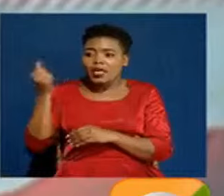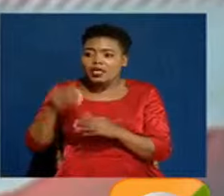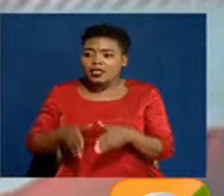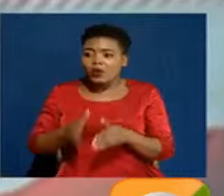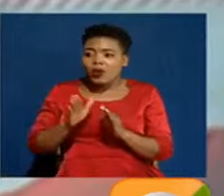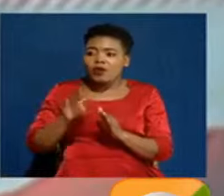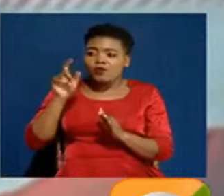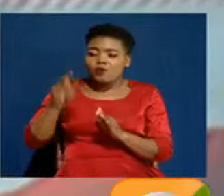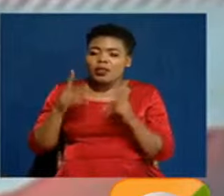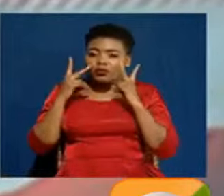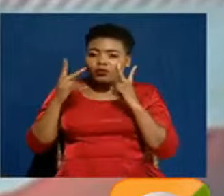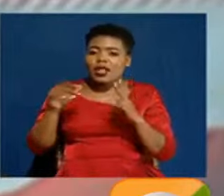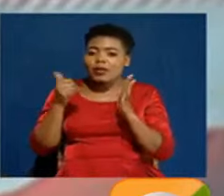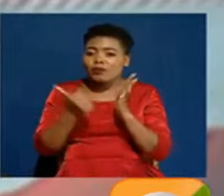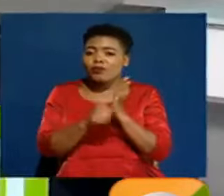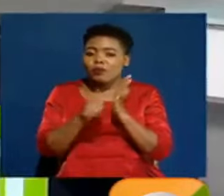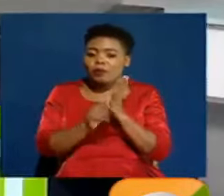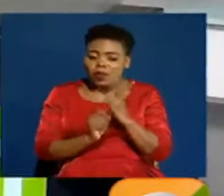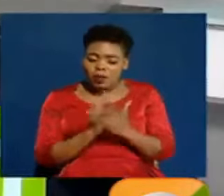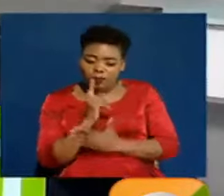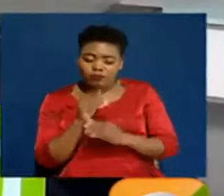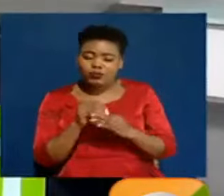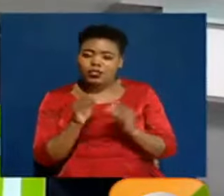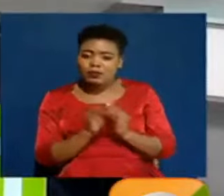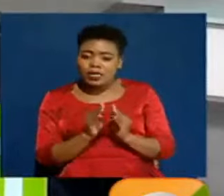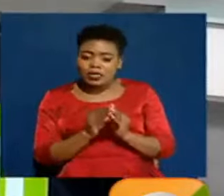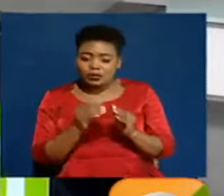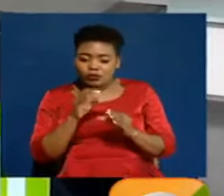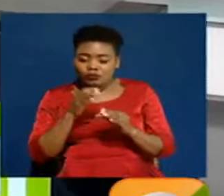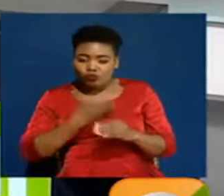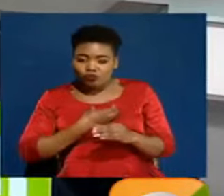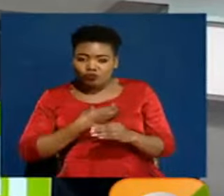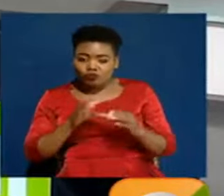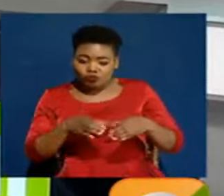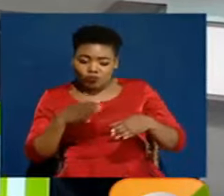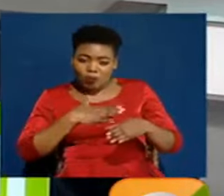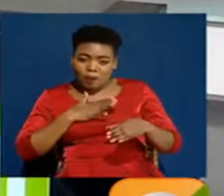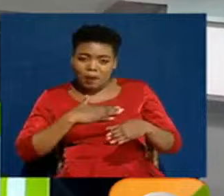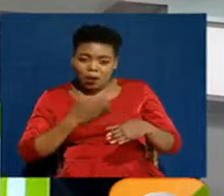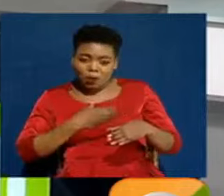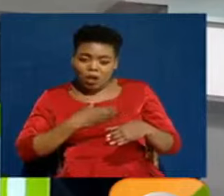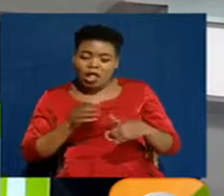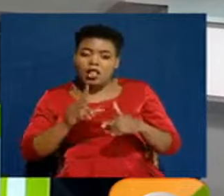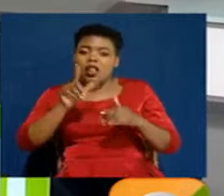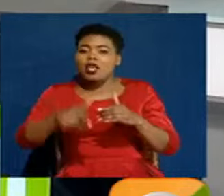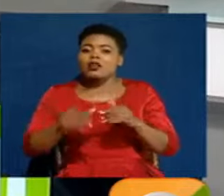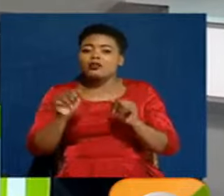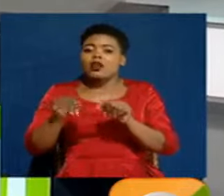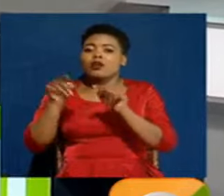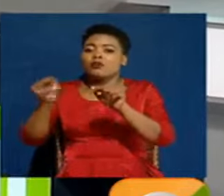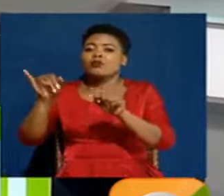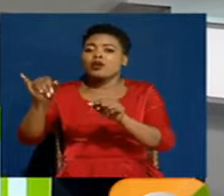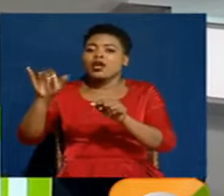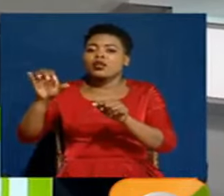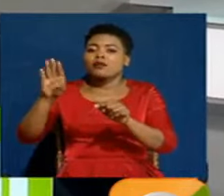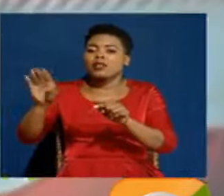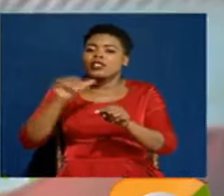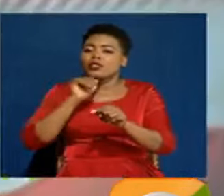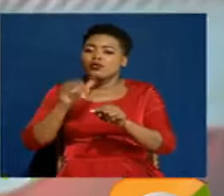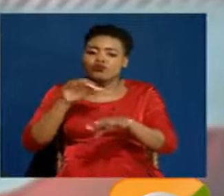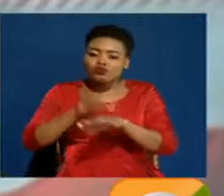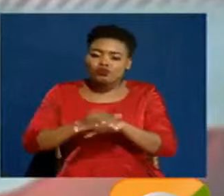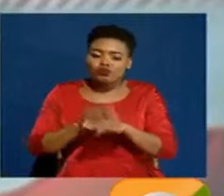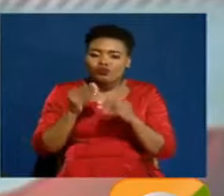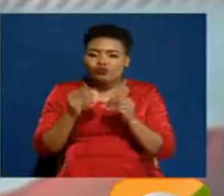at Olive, issues that are even deeper. Is our electoral system design enabling the development of our political parties?